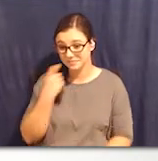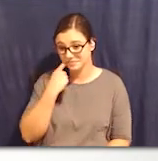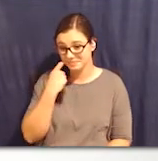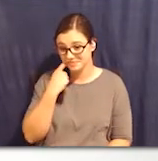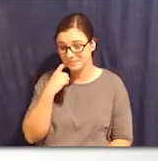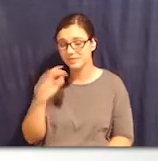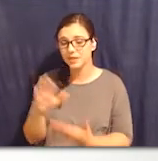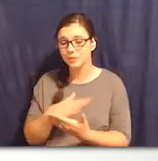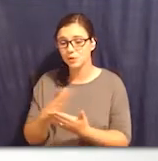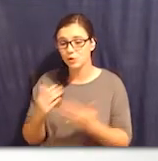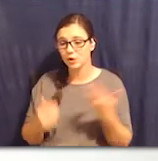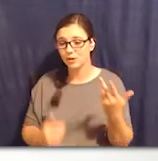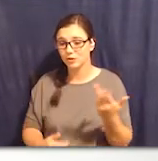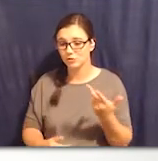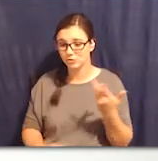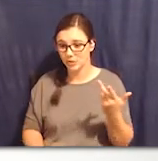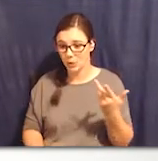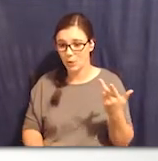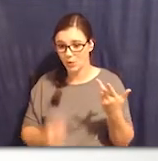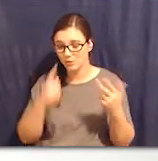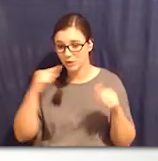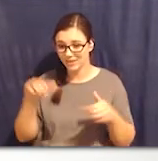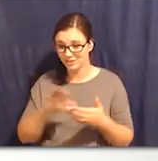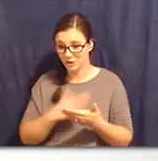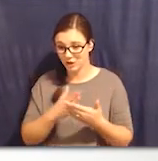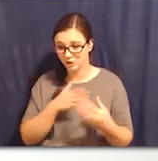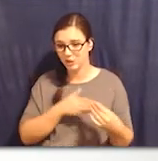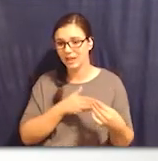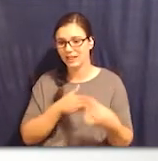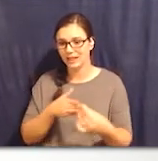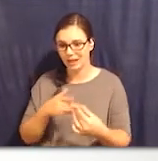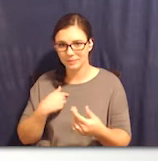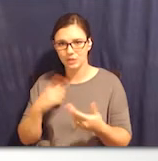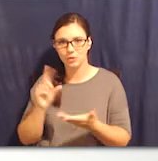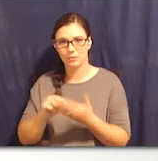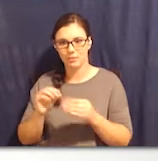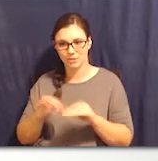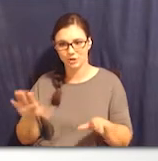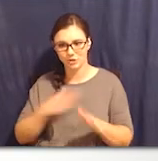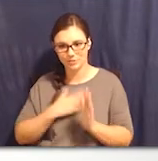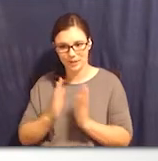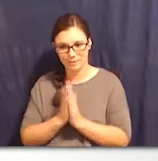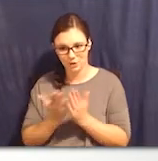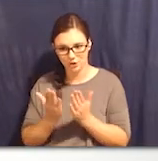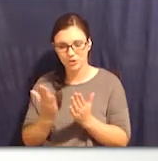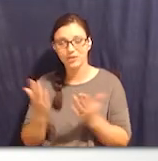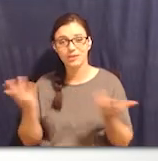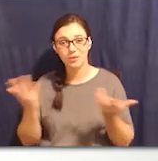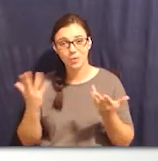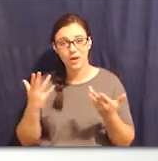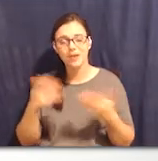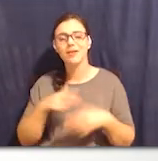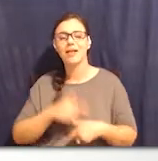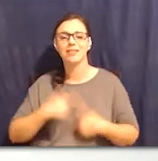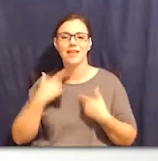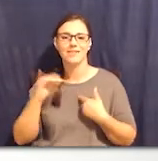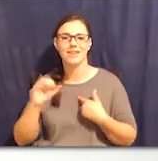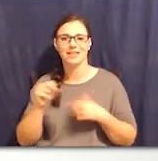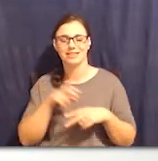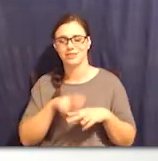As I mentioned earlier, the musical trio of this concert is what eventually led me to publish my